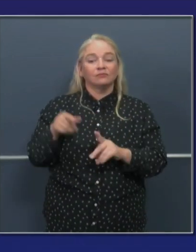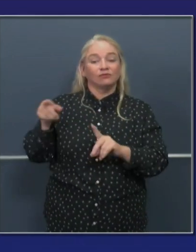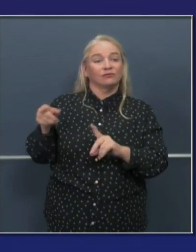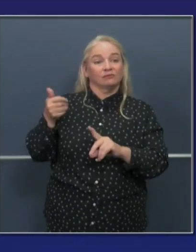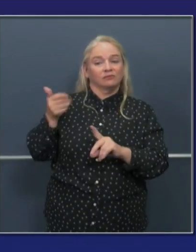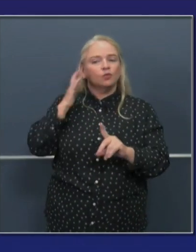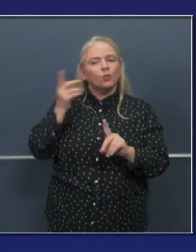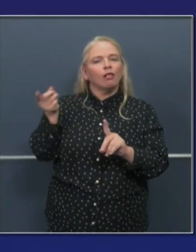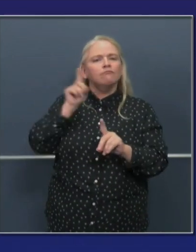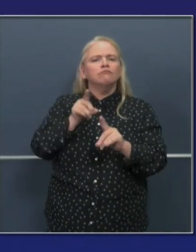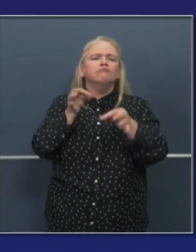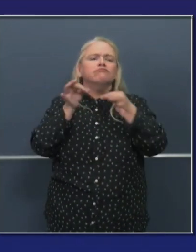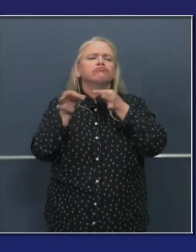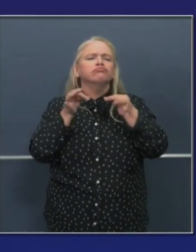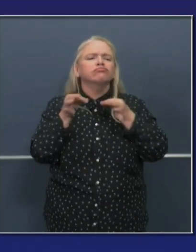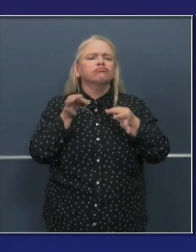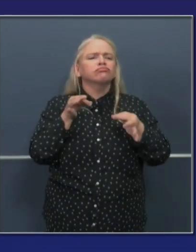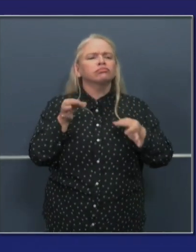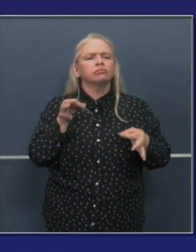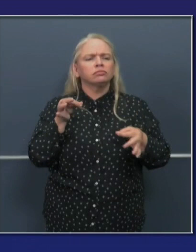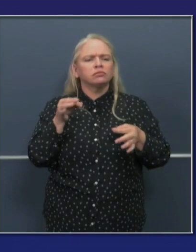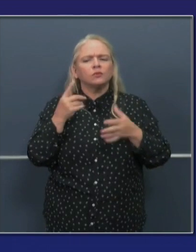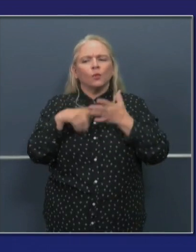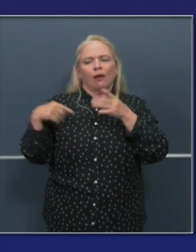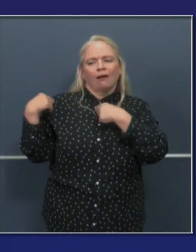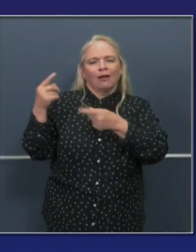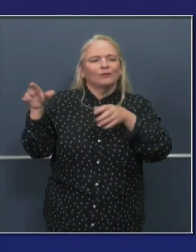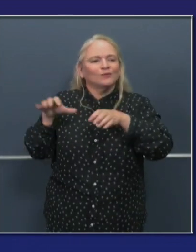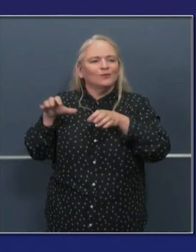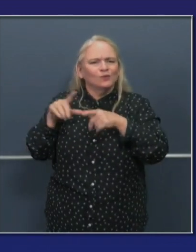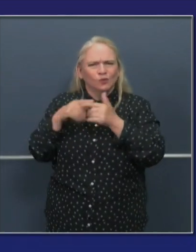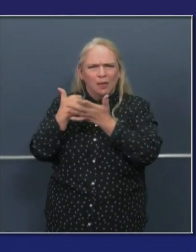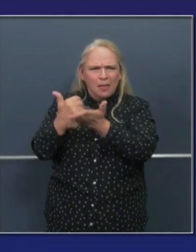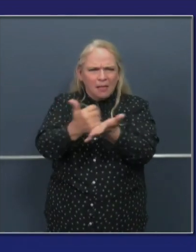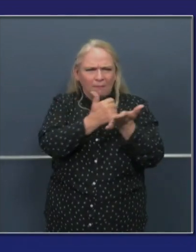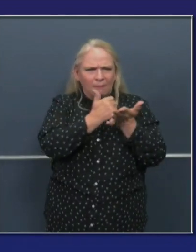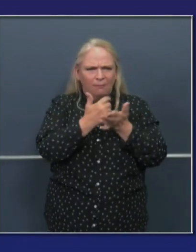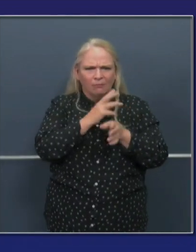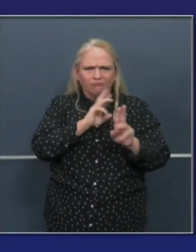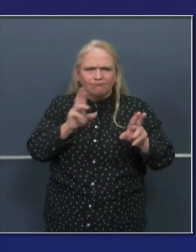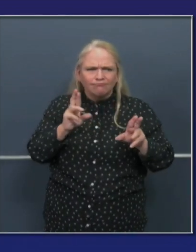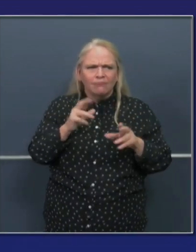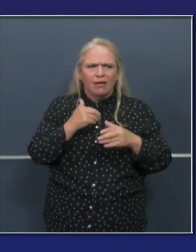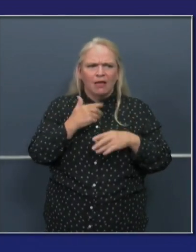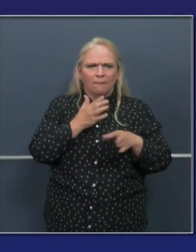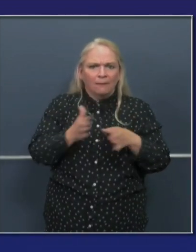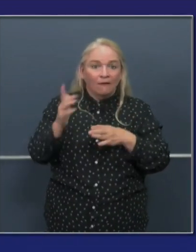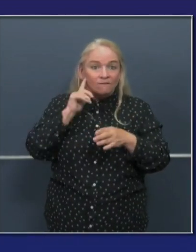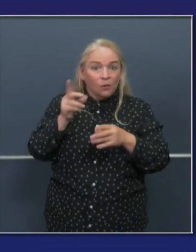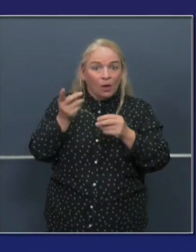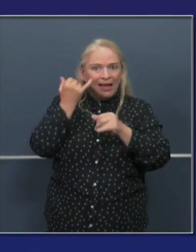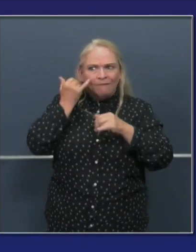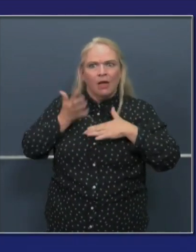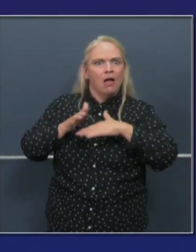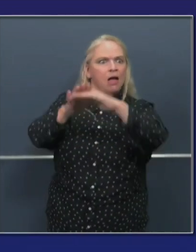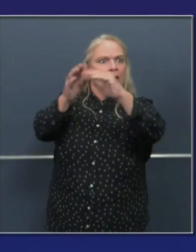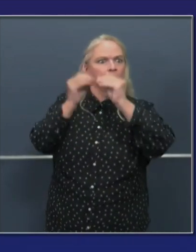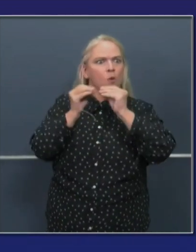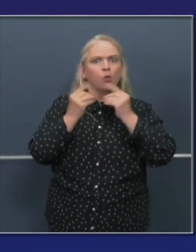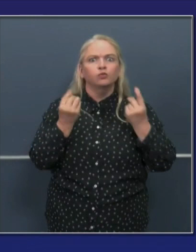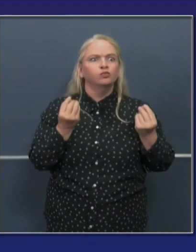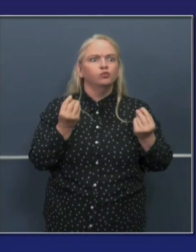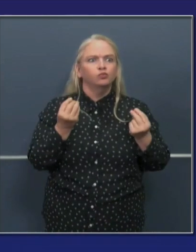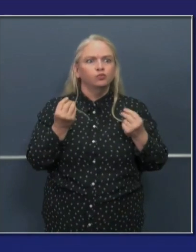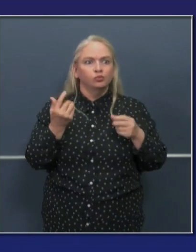surge capacity looks like, and how we've been able to develop, in essence, a mutual aid system of sorts, which will